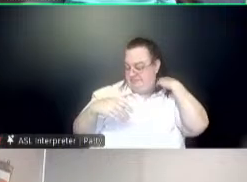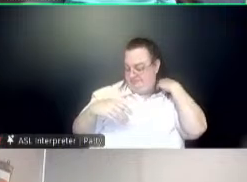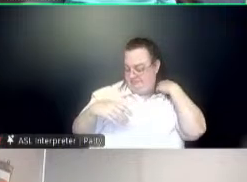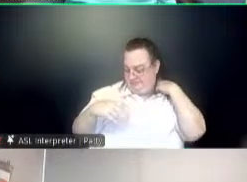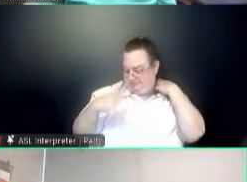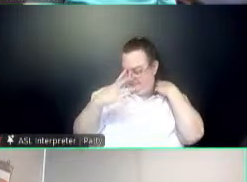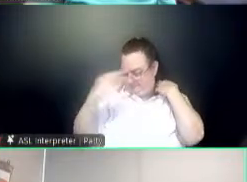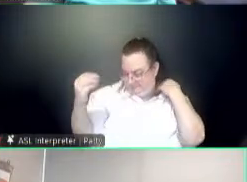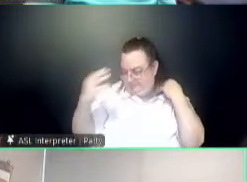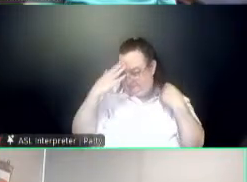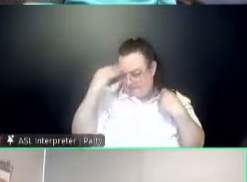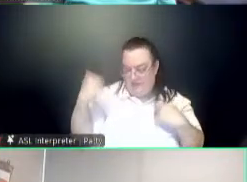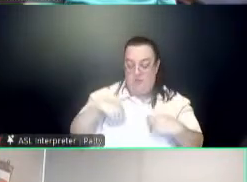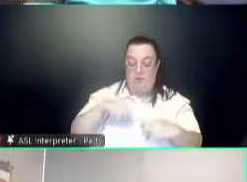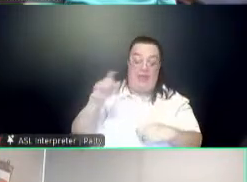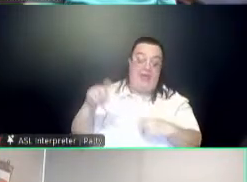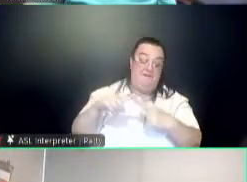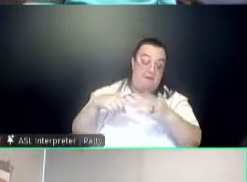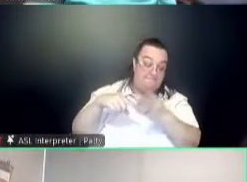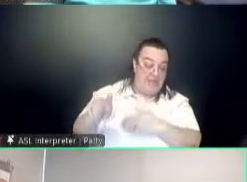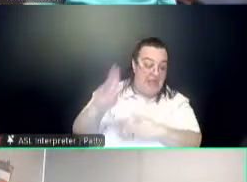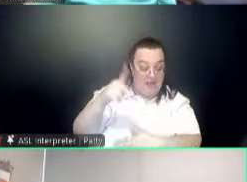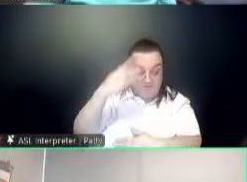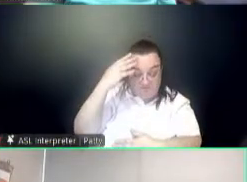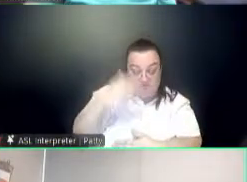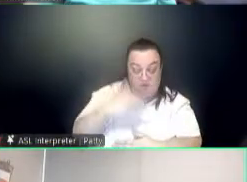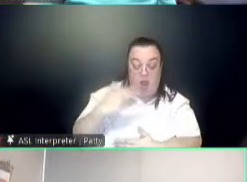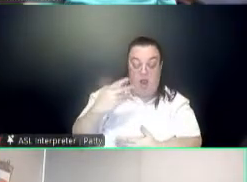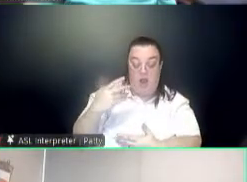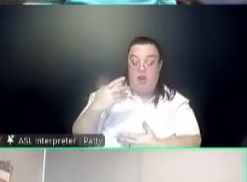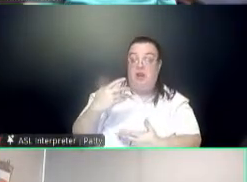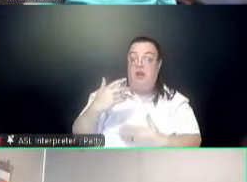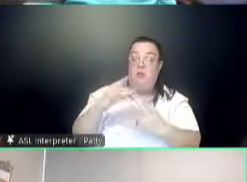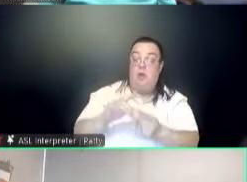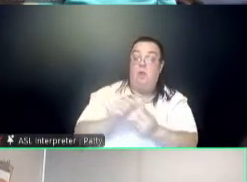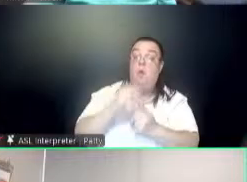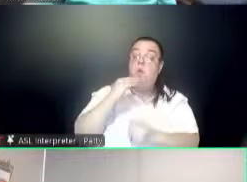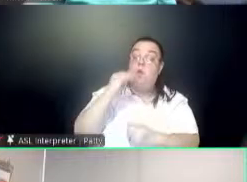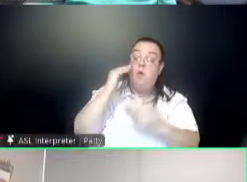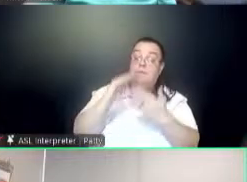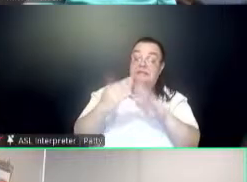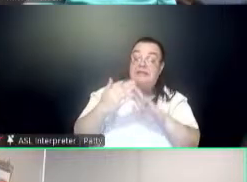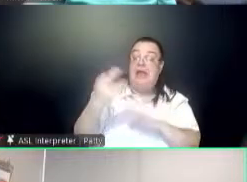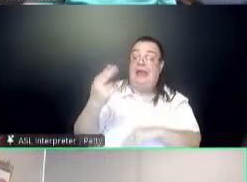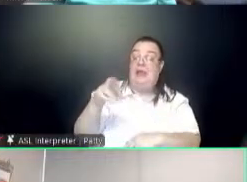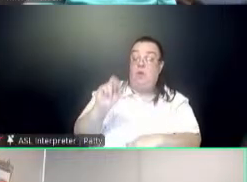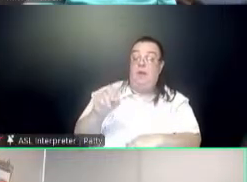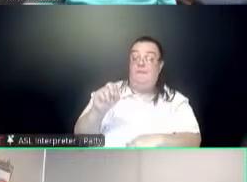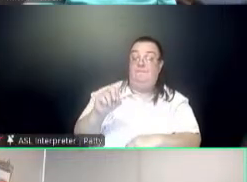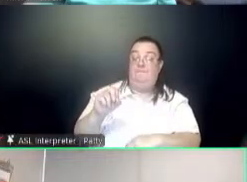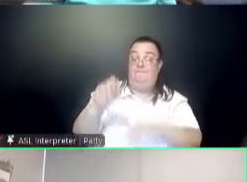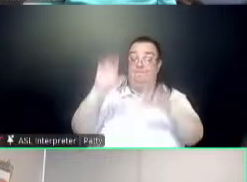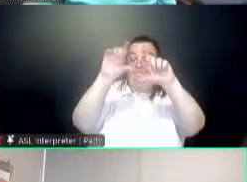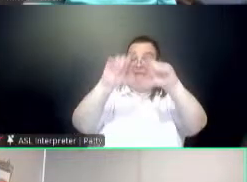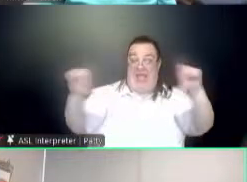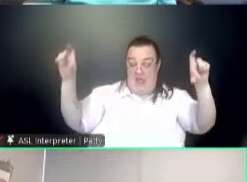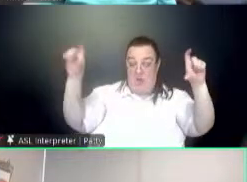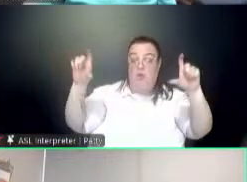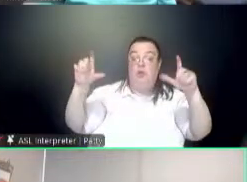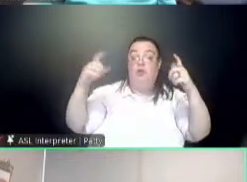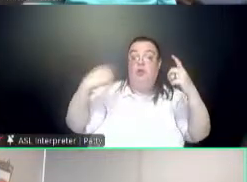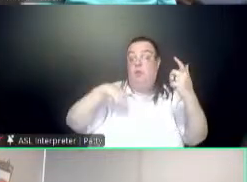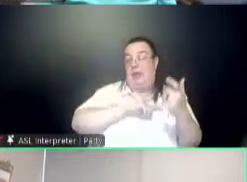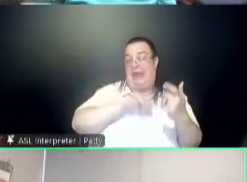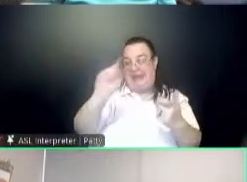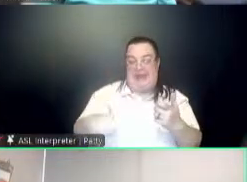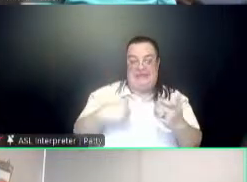because we have to pay for it up front, as far as the Hometown Hero banners, we have to have something here to show that